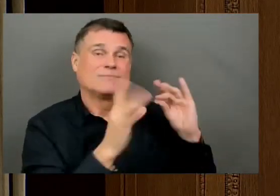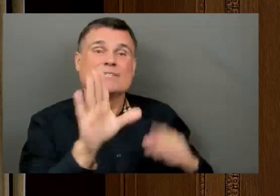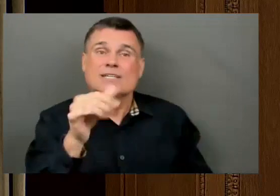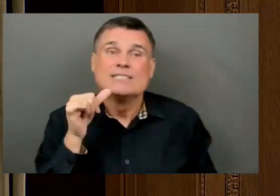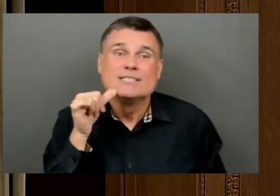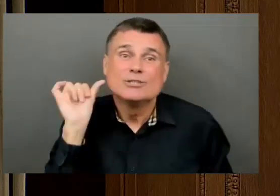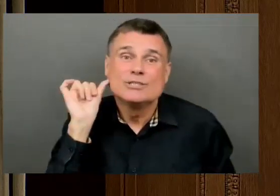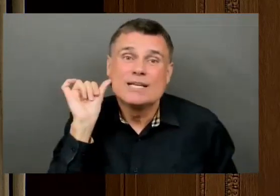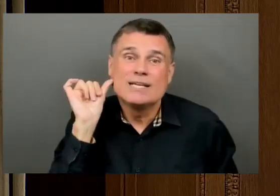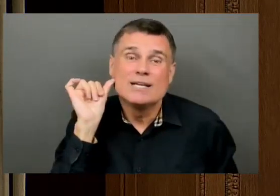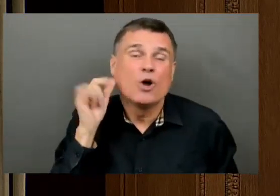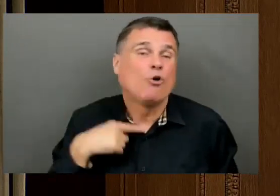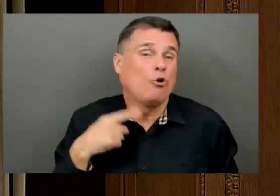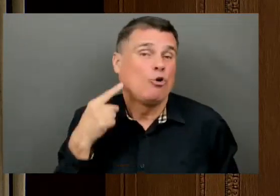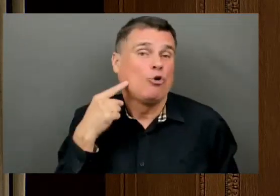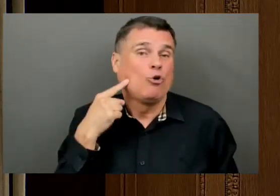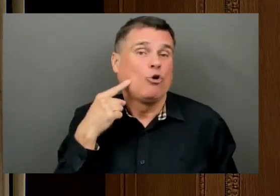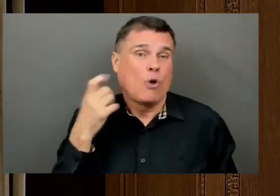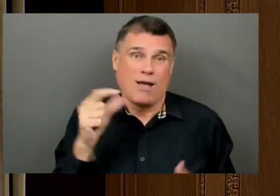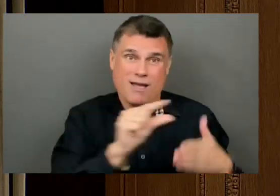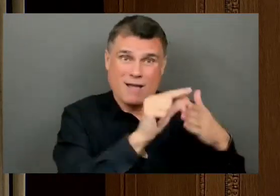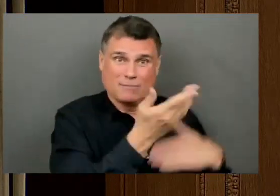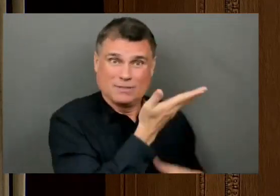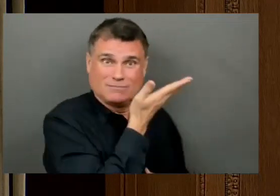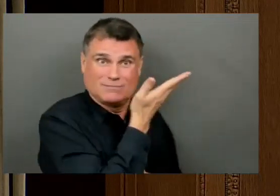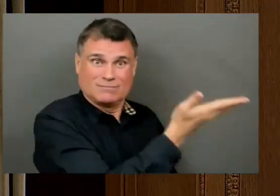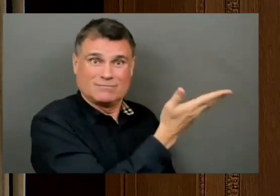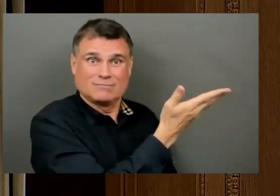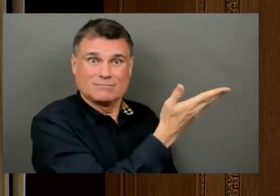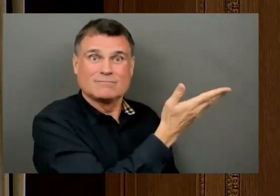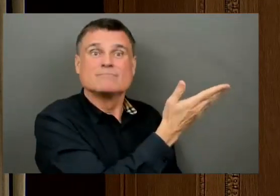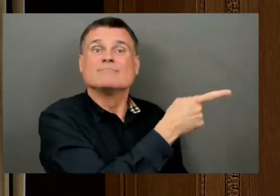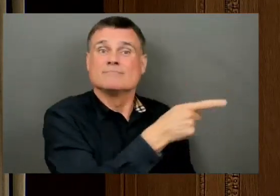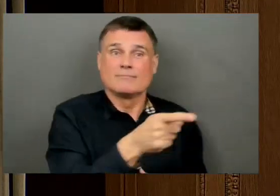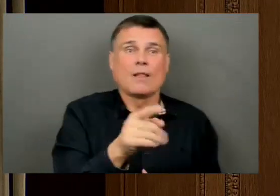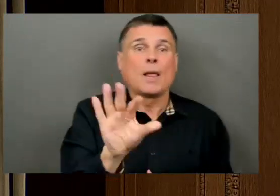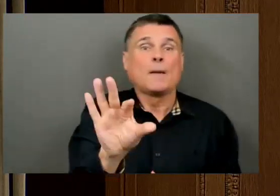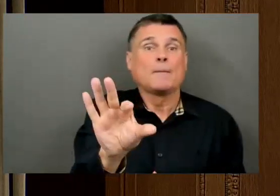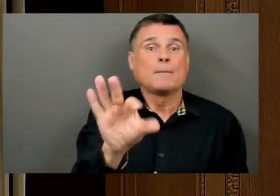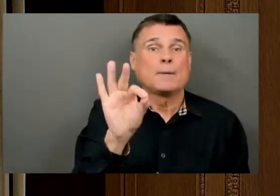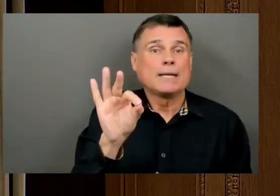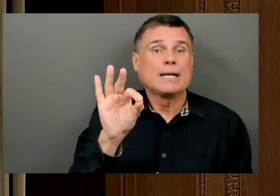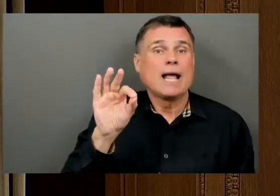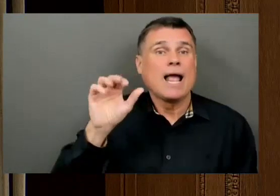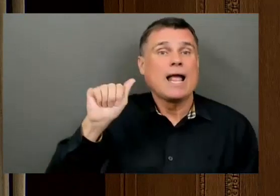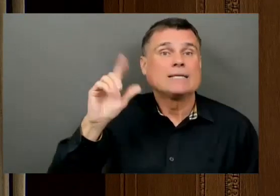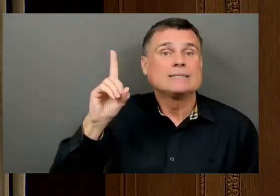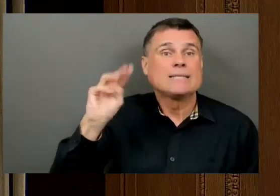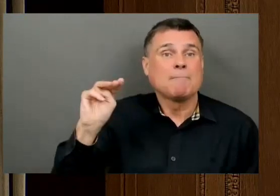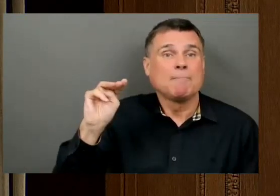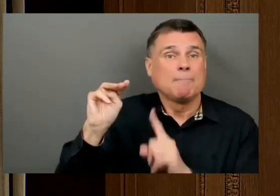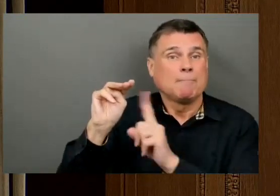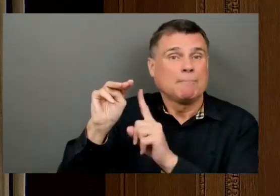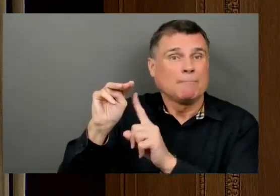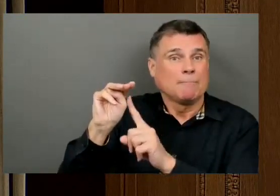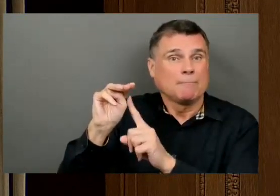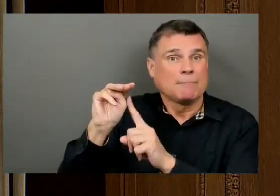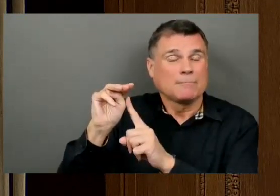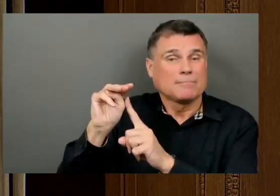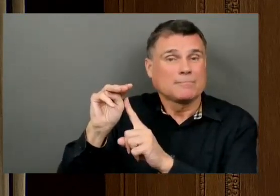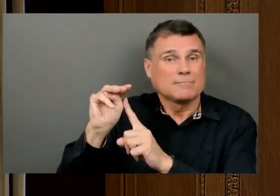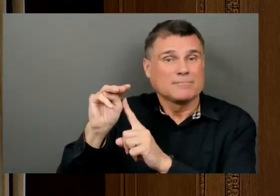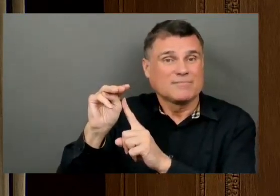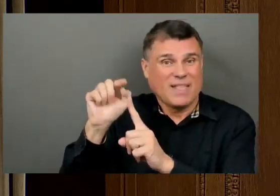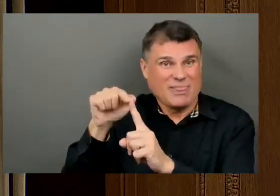political aide to the Premier, known for her public